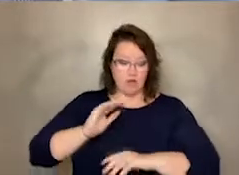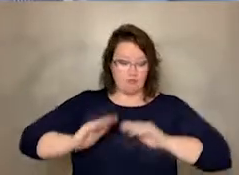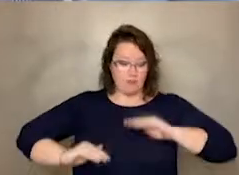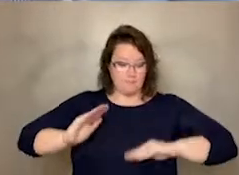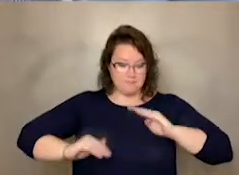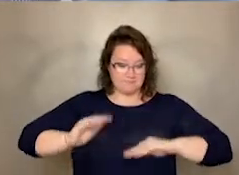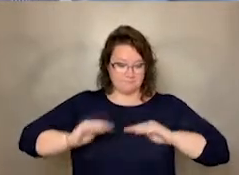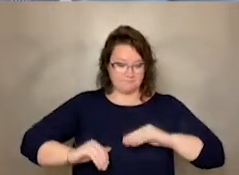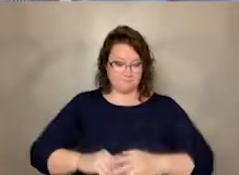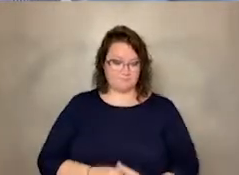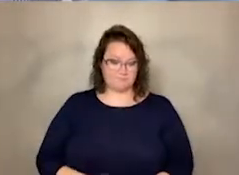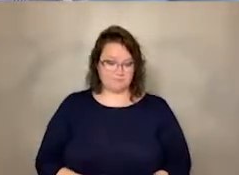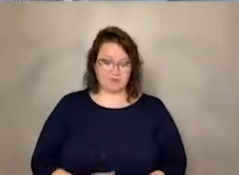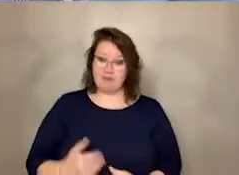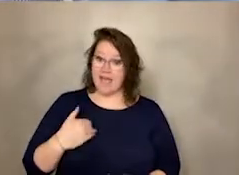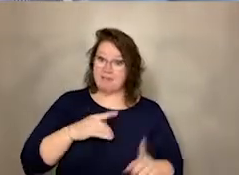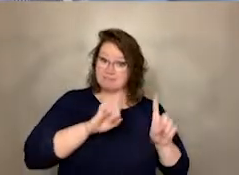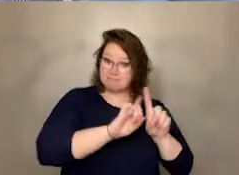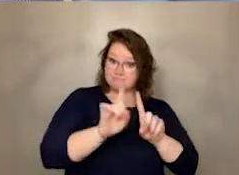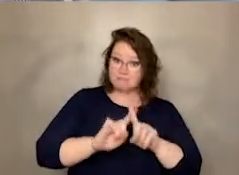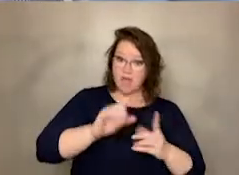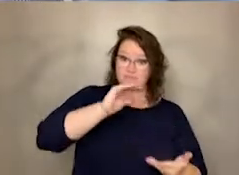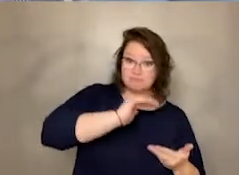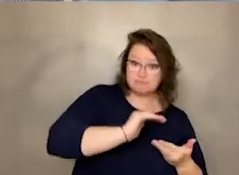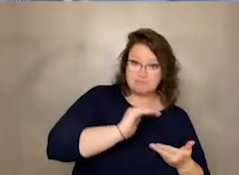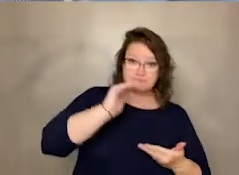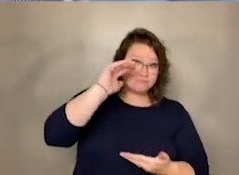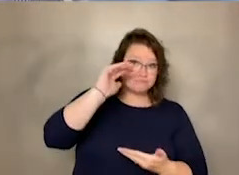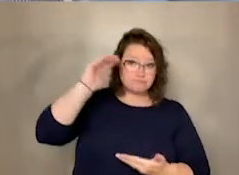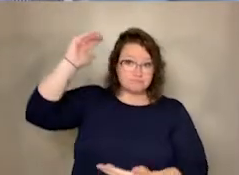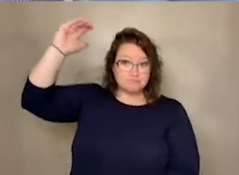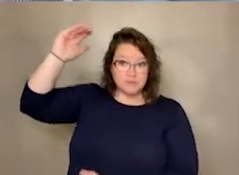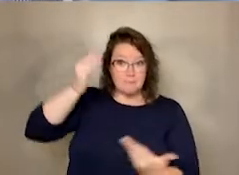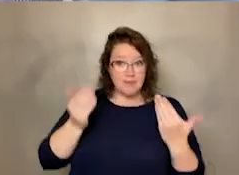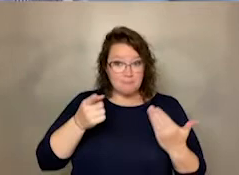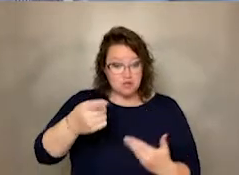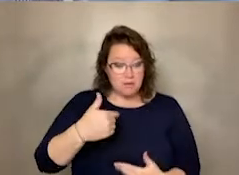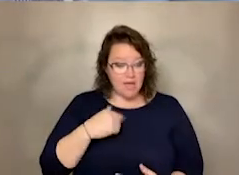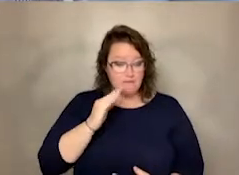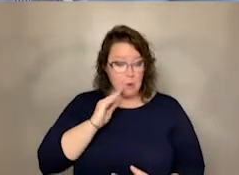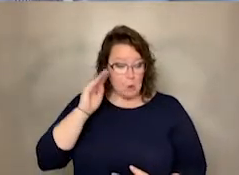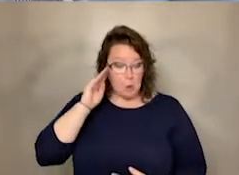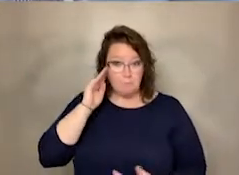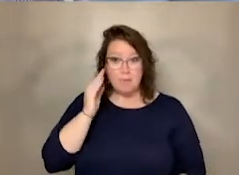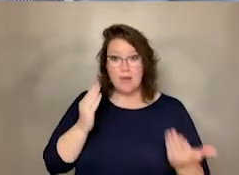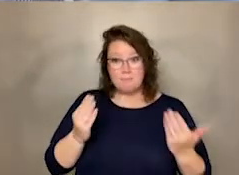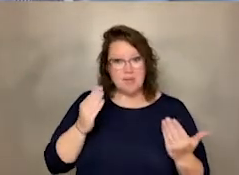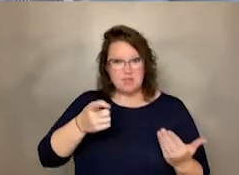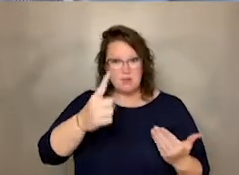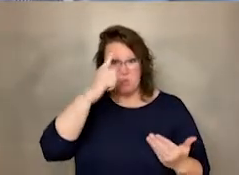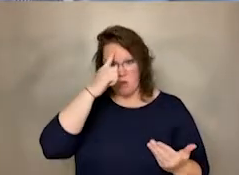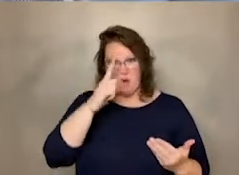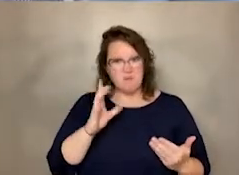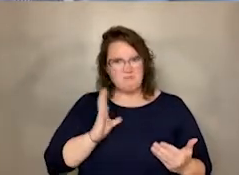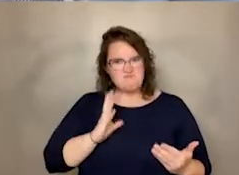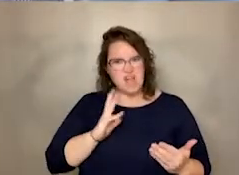pretty neat. So I brought different size containers that you might find at your house, and you might even think about throwing it away, but there's a lot of cool